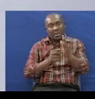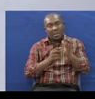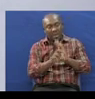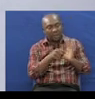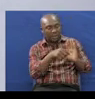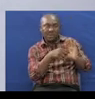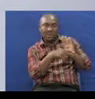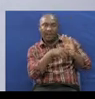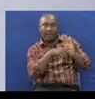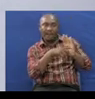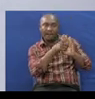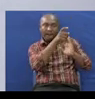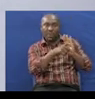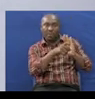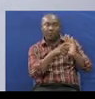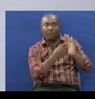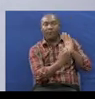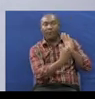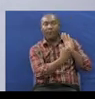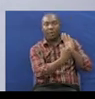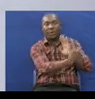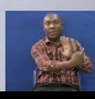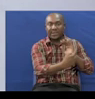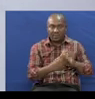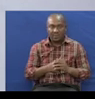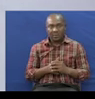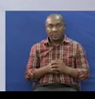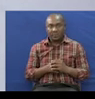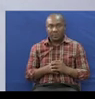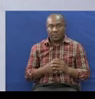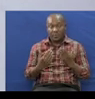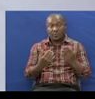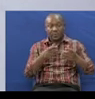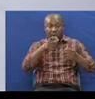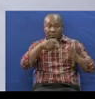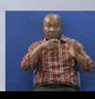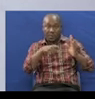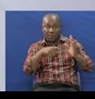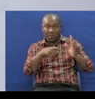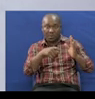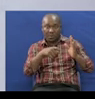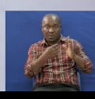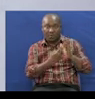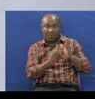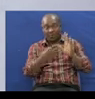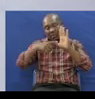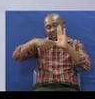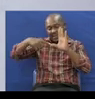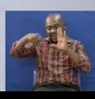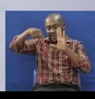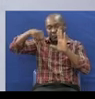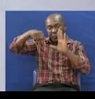example, people who are with here, okay? People who are at this